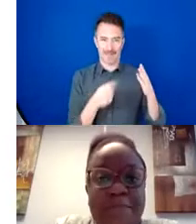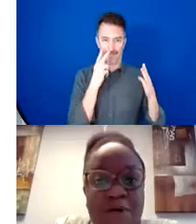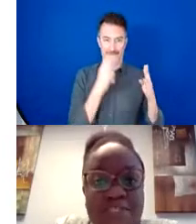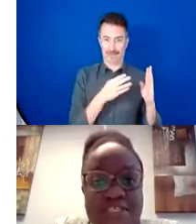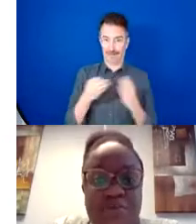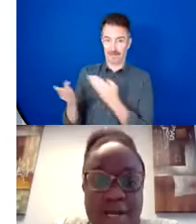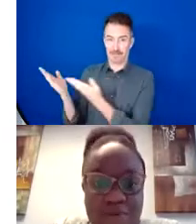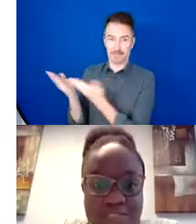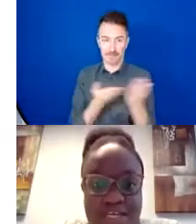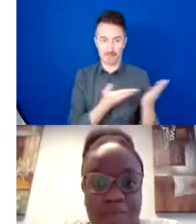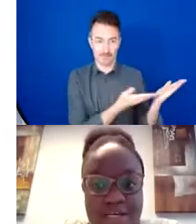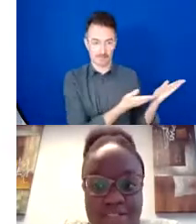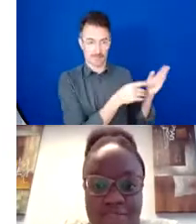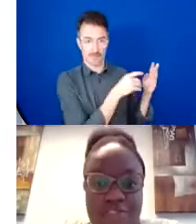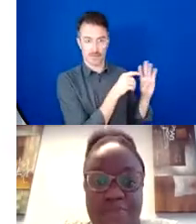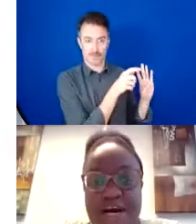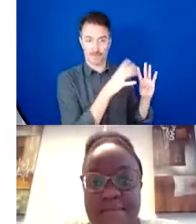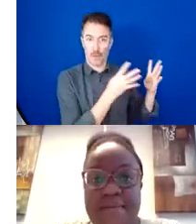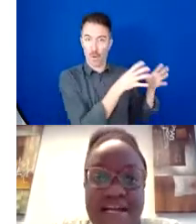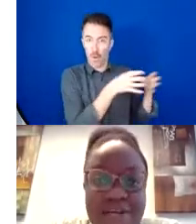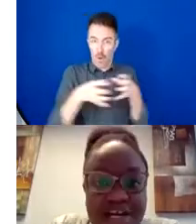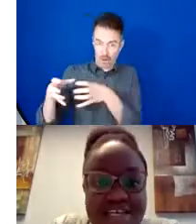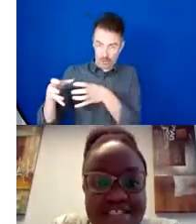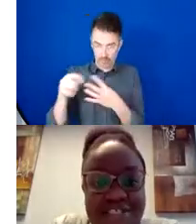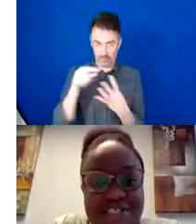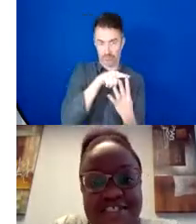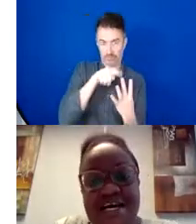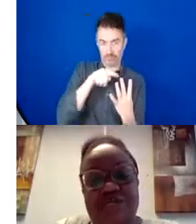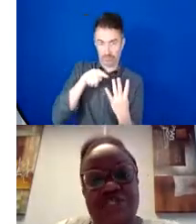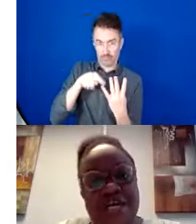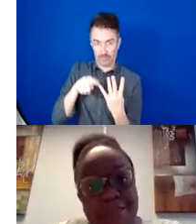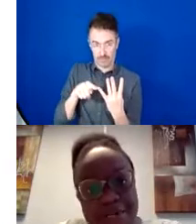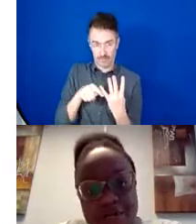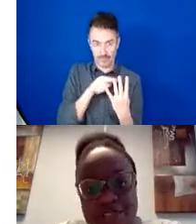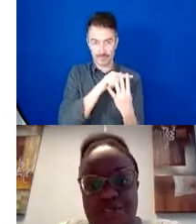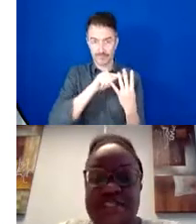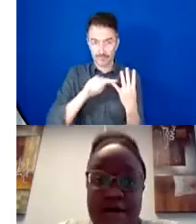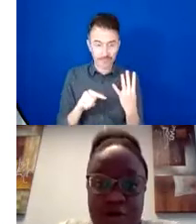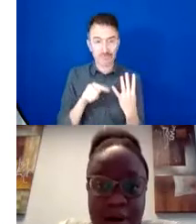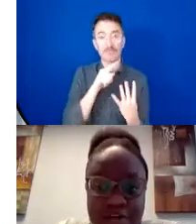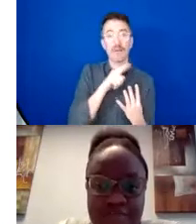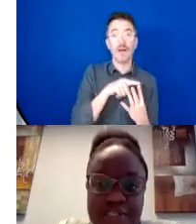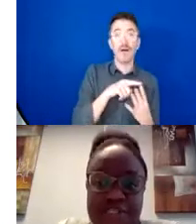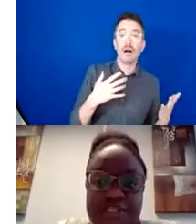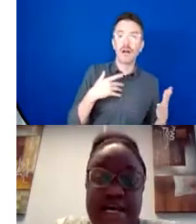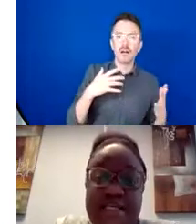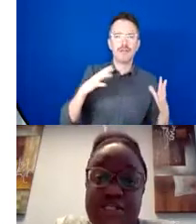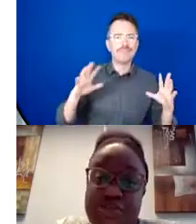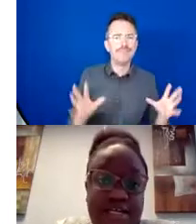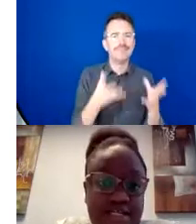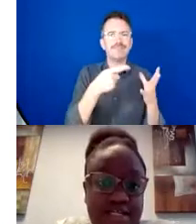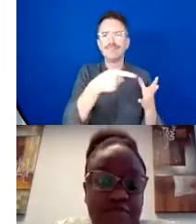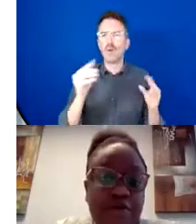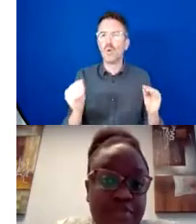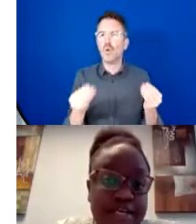We support these YLOs and YSOs to become learning organizations, to champion inclusion, tackle power differentials, and use